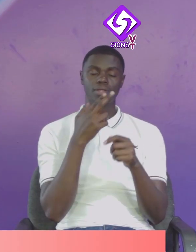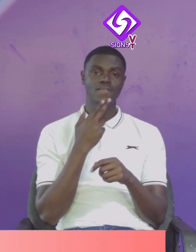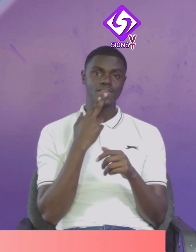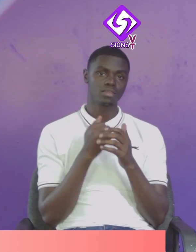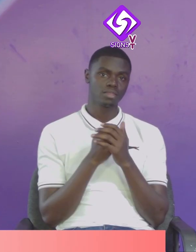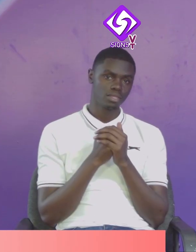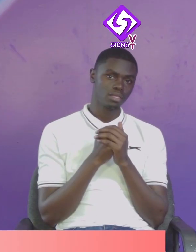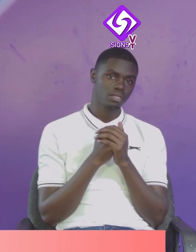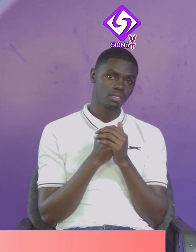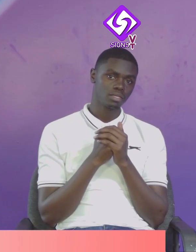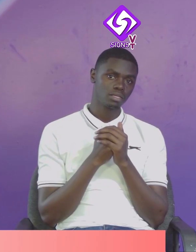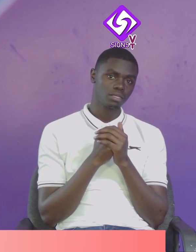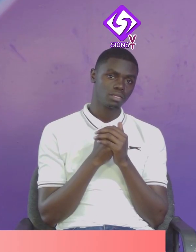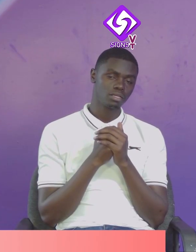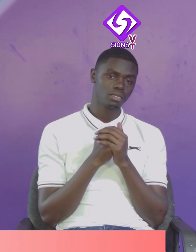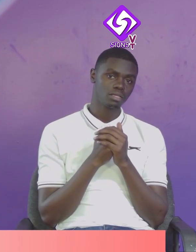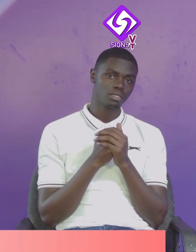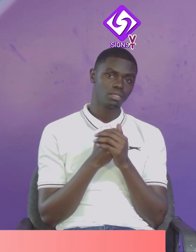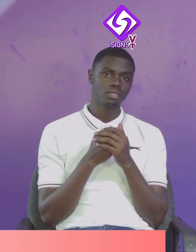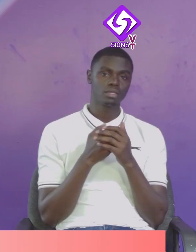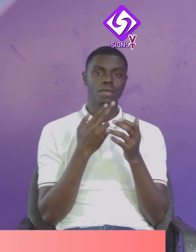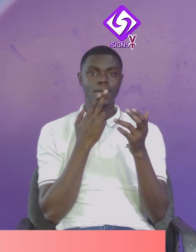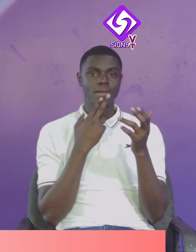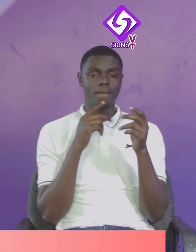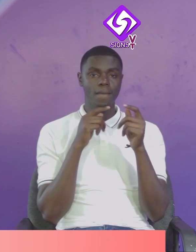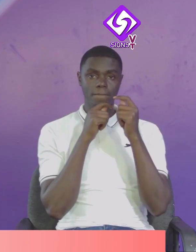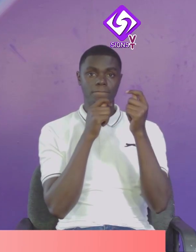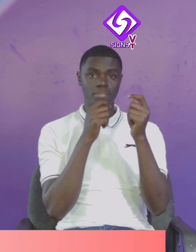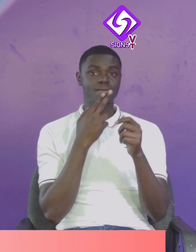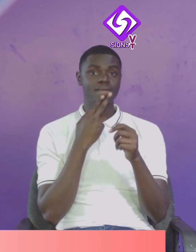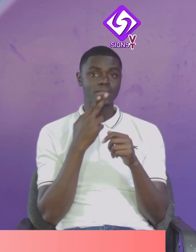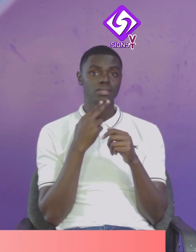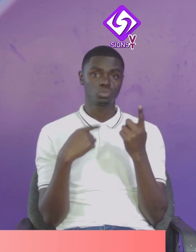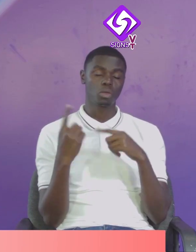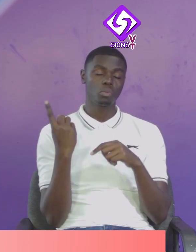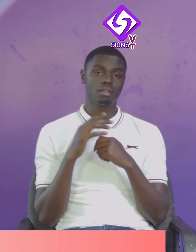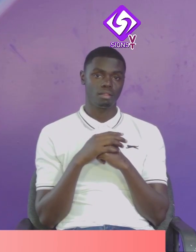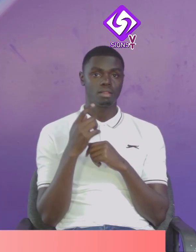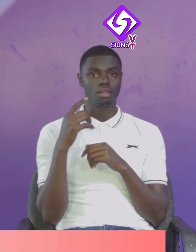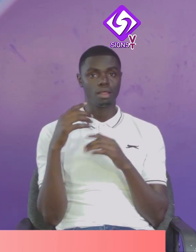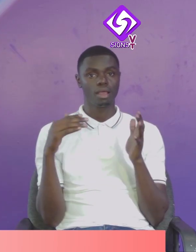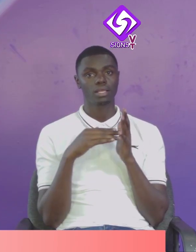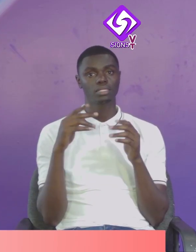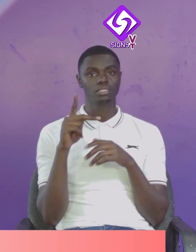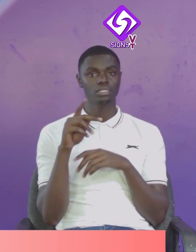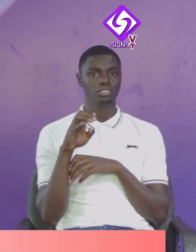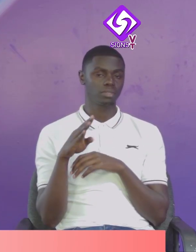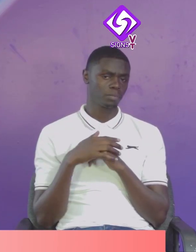upset KCB. My prediction is Mara Sugar win or draw. Mara Sugar win or draw. That is a very that